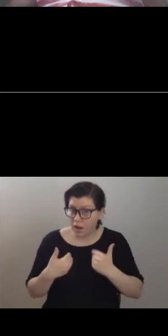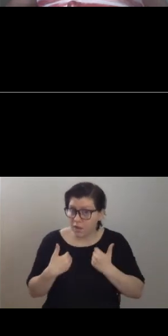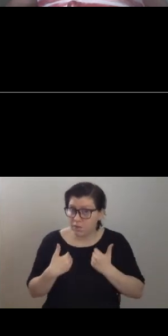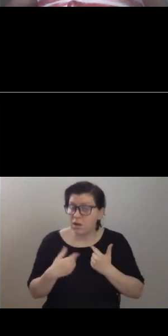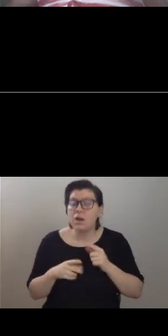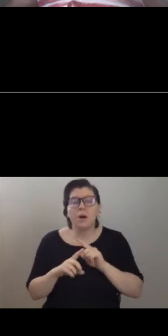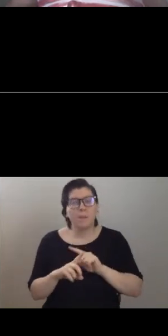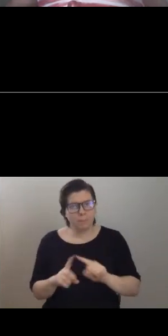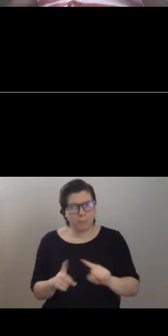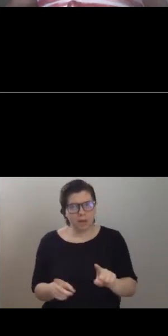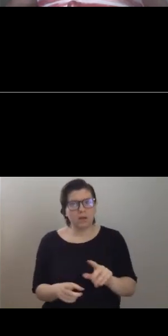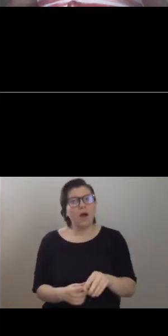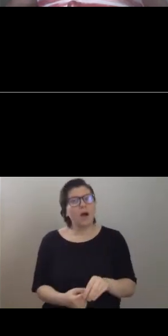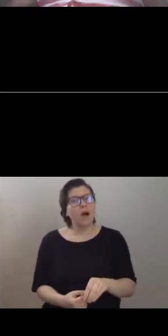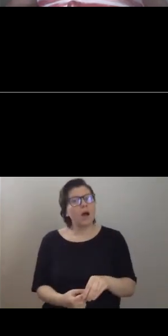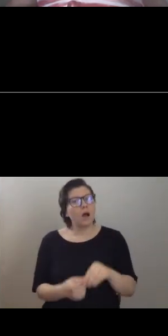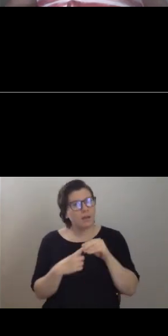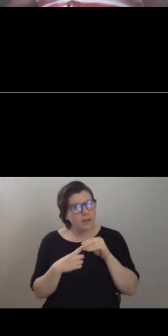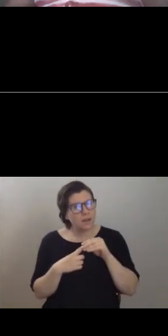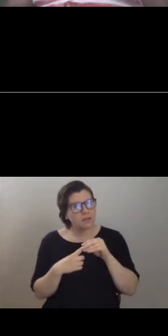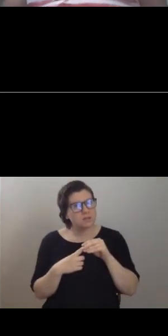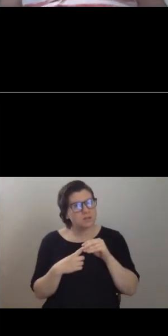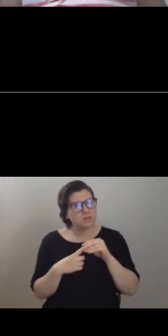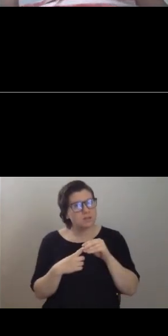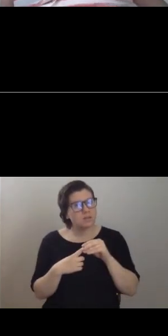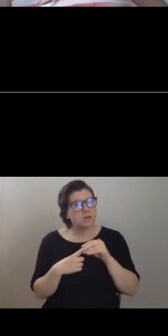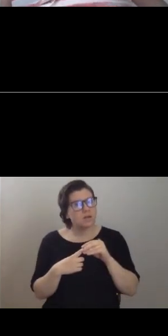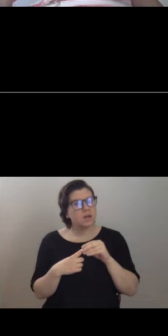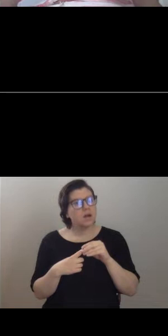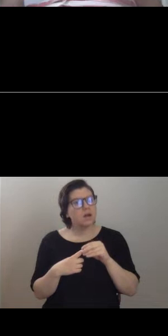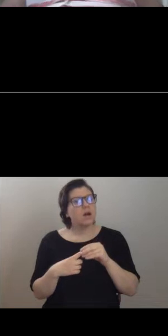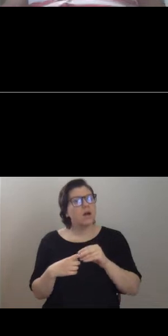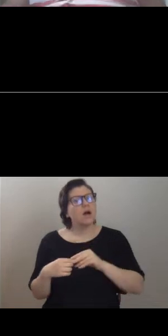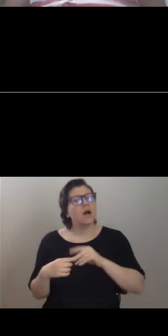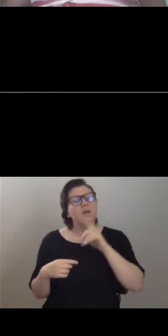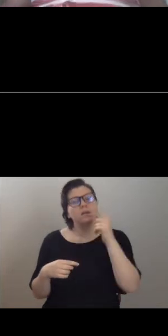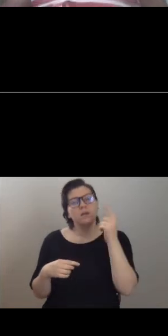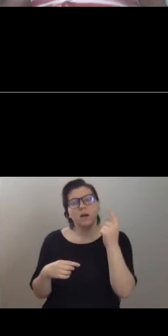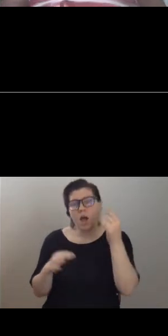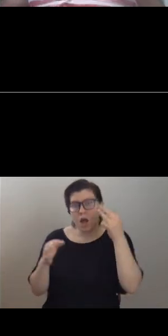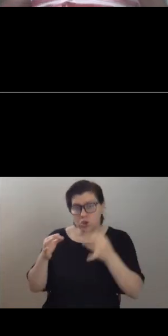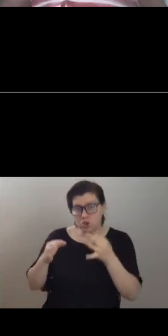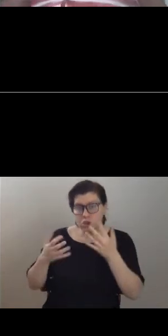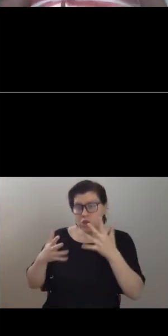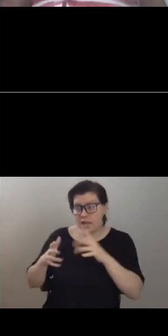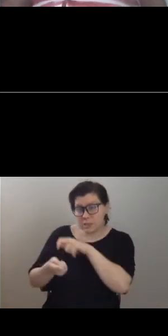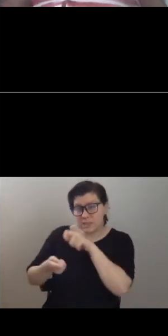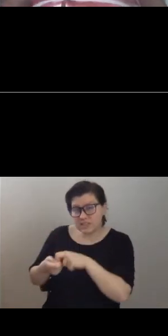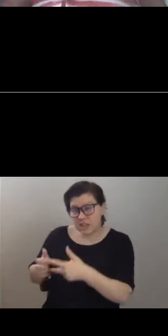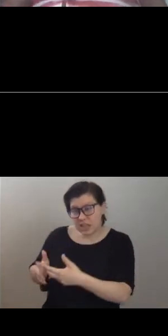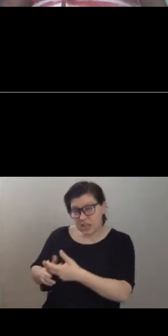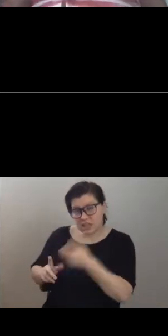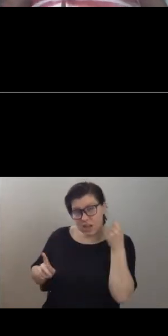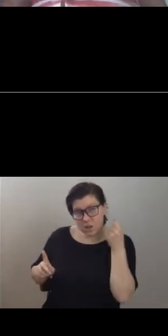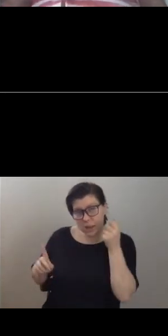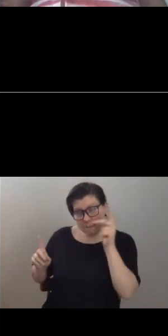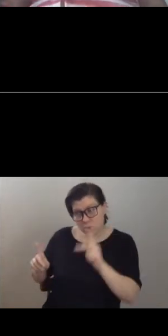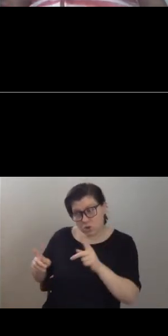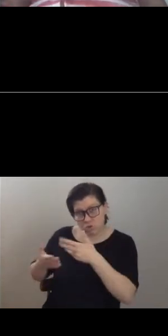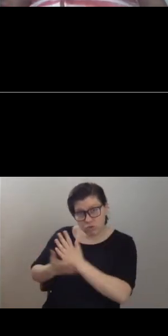unless a judge has specifically taken away a person's right to vote, and